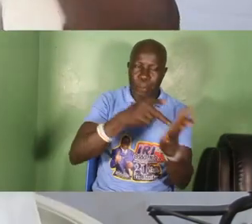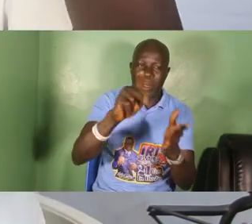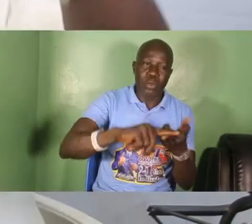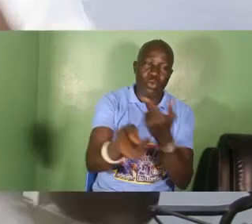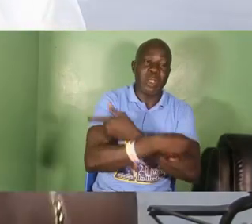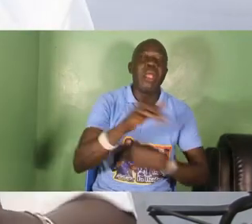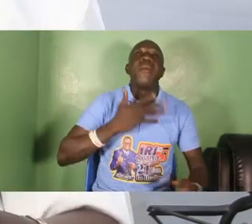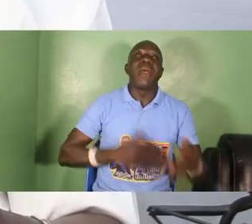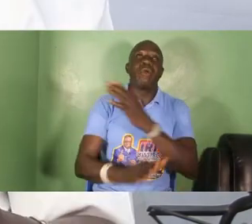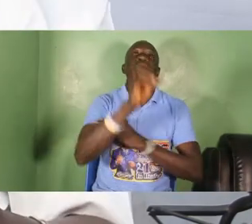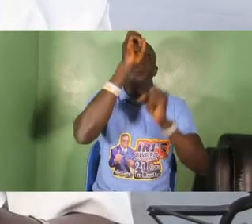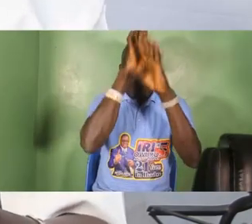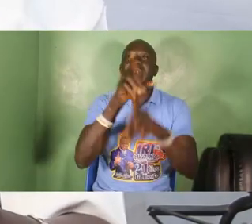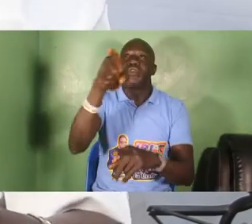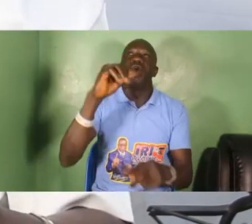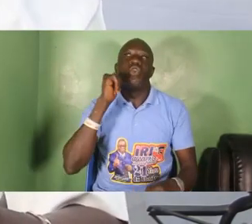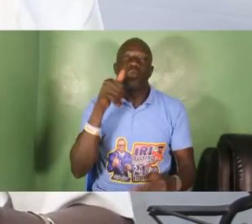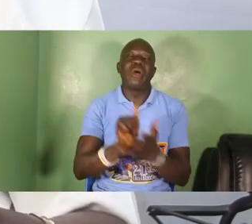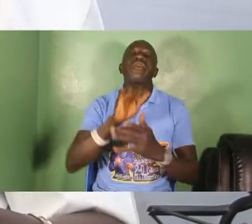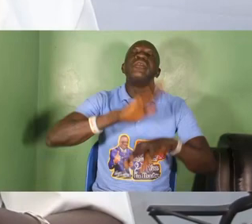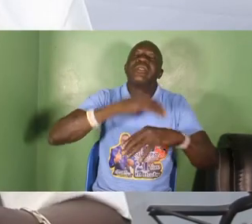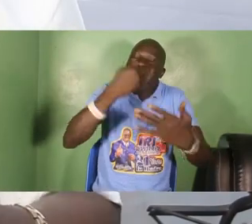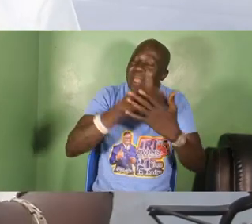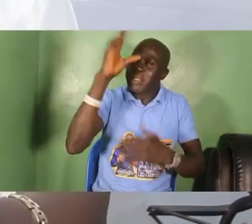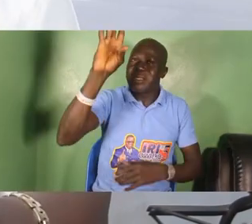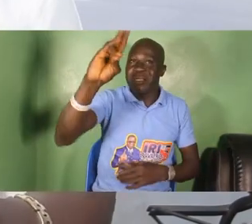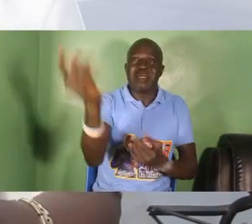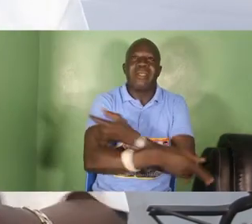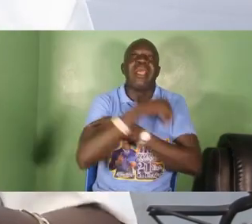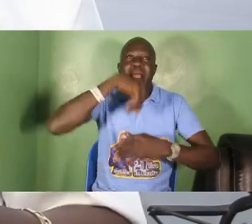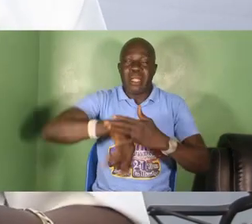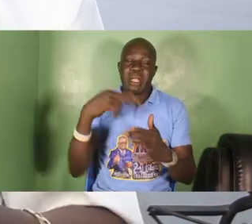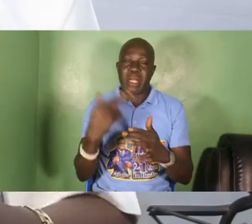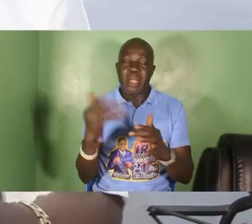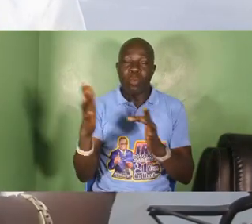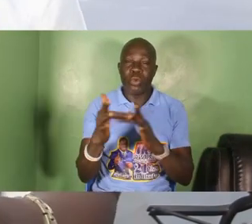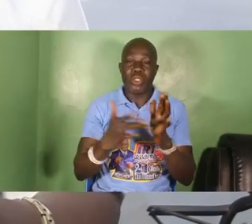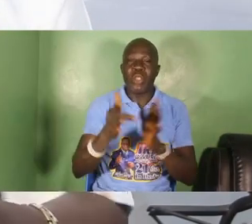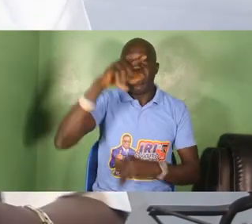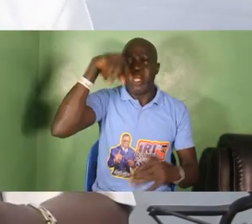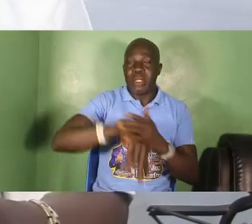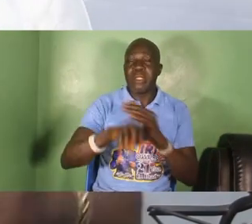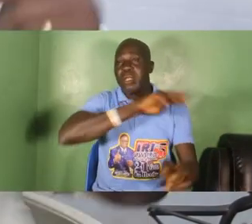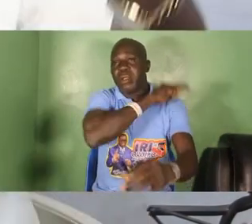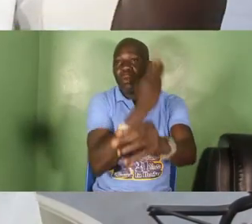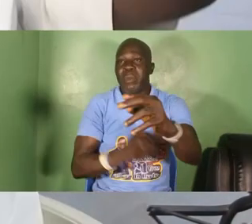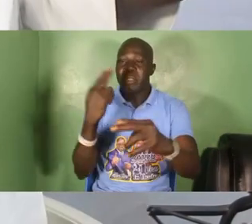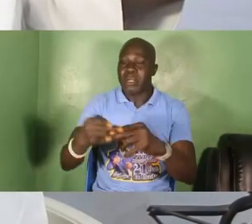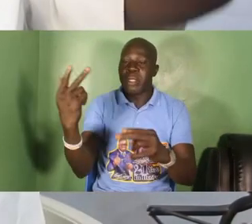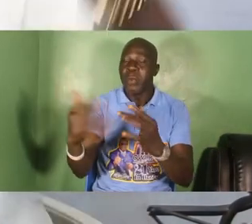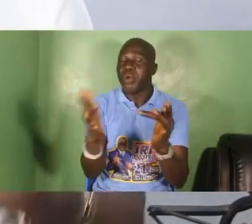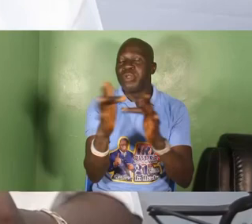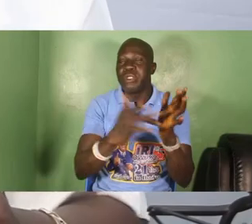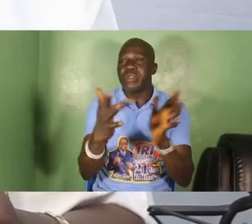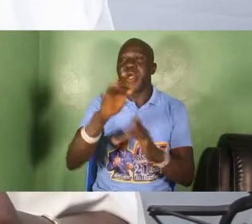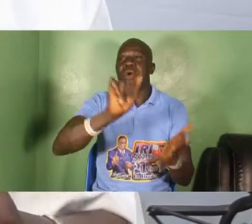My God will bless you. Tomorrow will be the same. In the name of Jesus. In the mighty name of Jesus. All of it, I pray